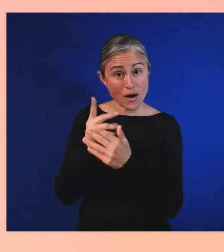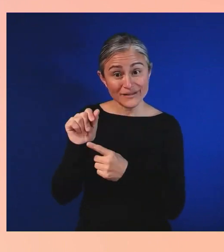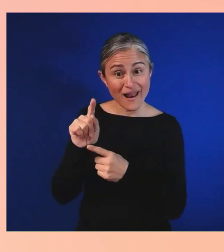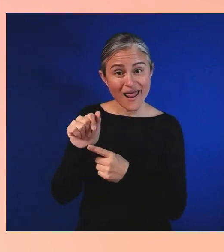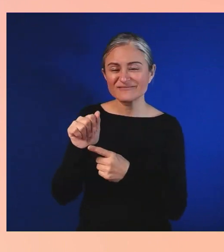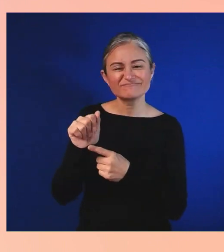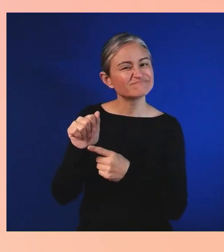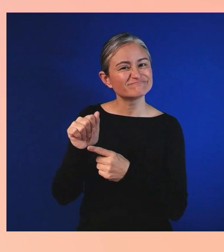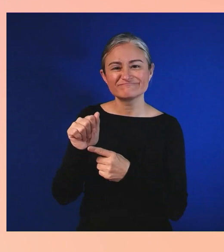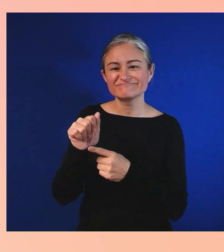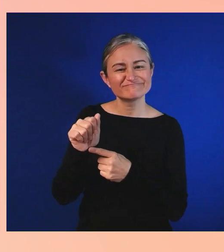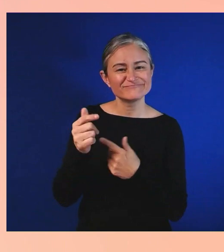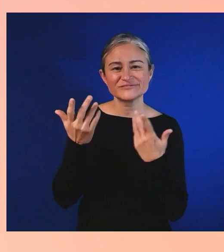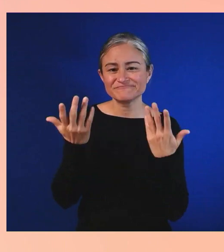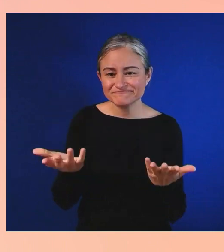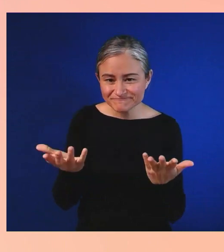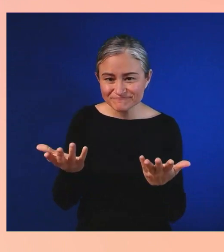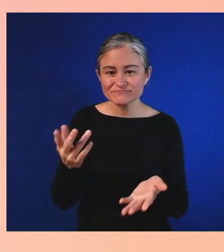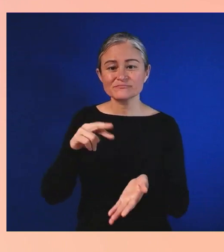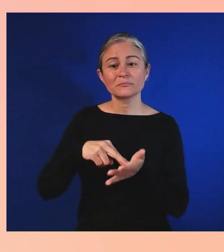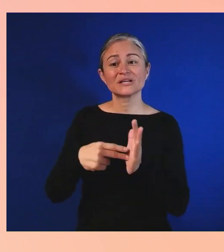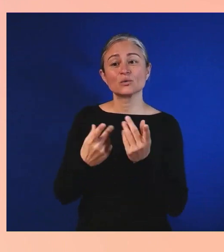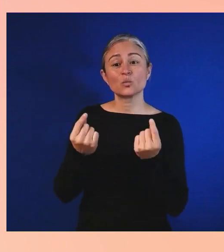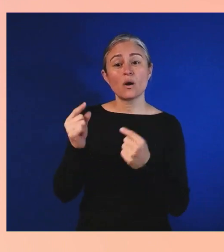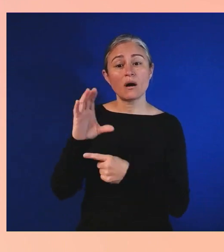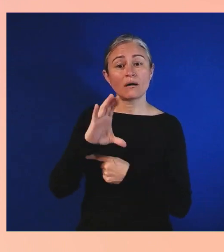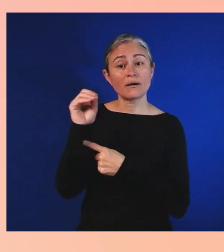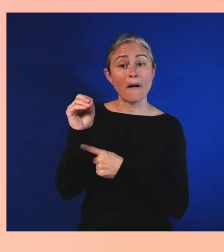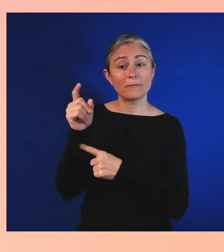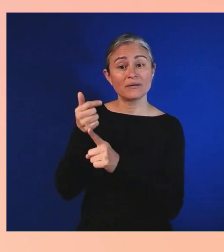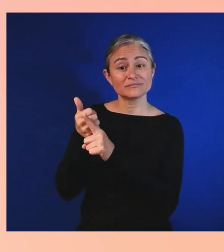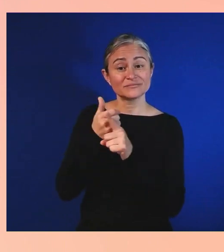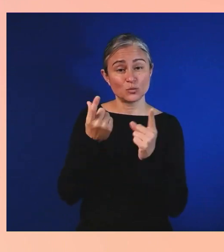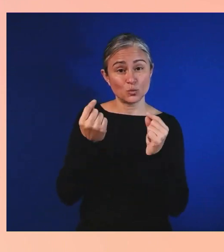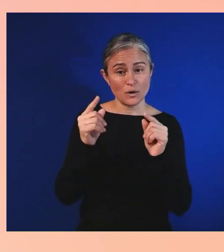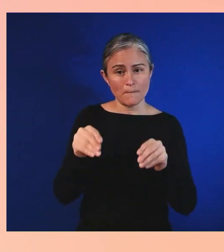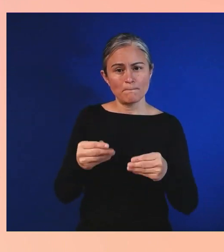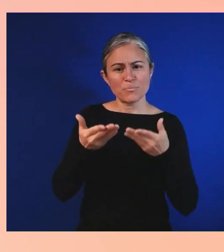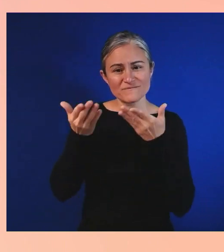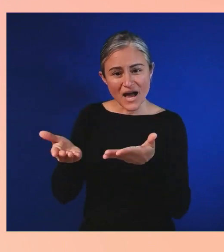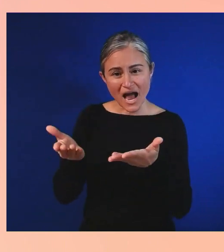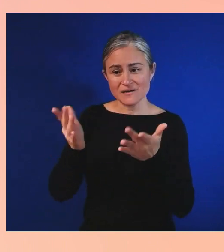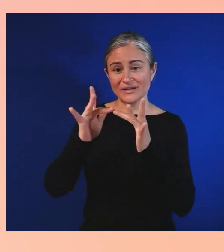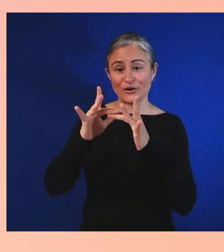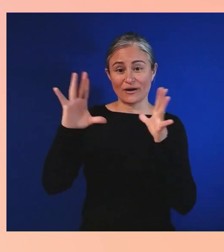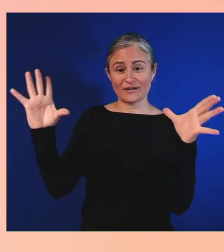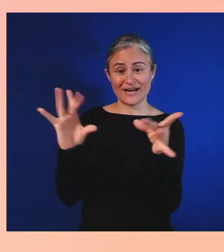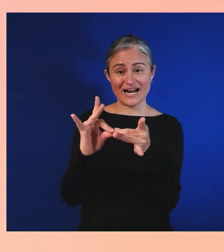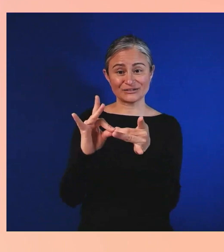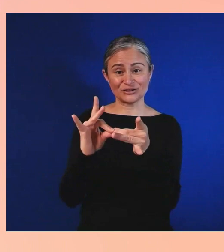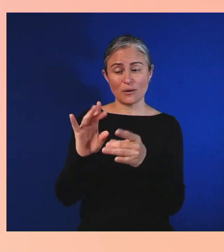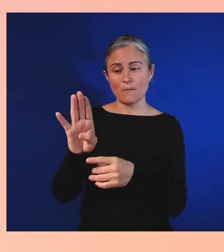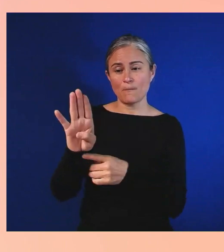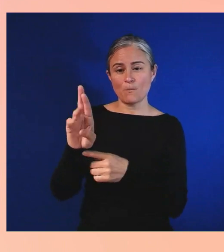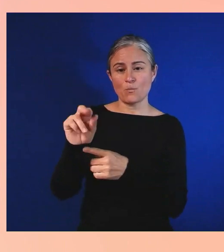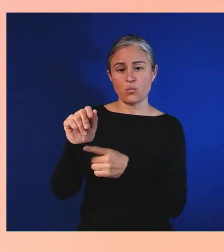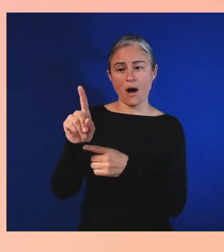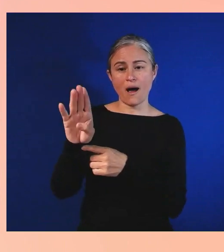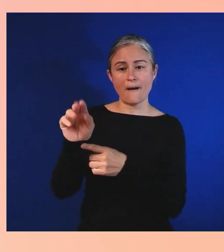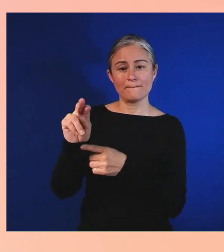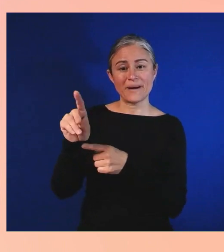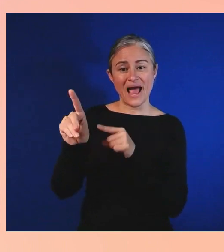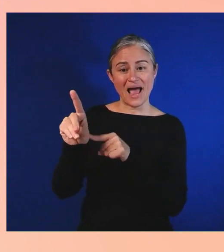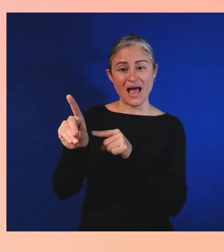is lost. And right now, unless you are a person with a disability who is in a vocational